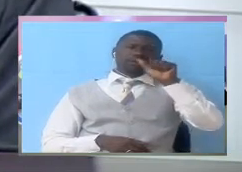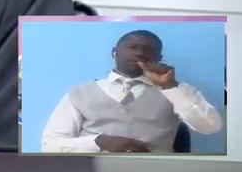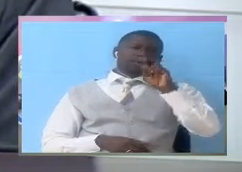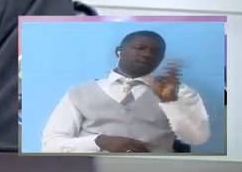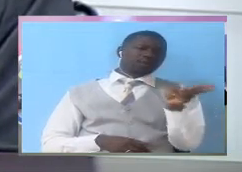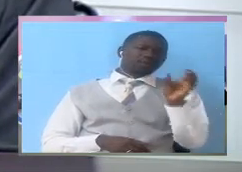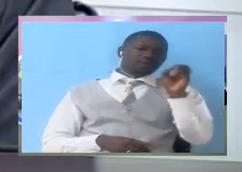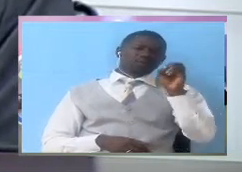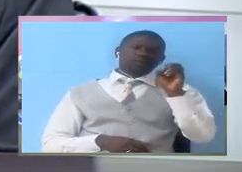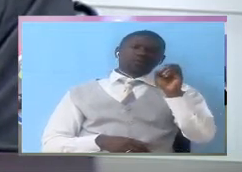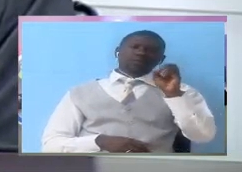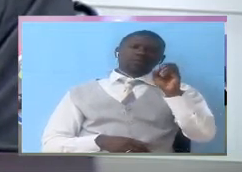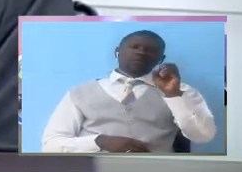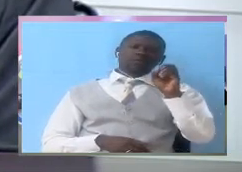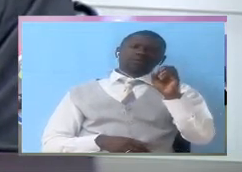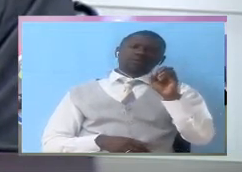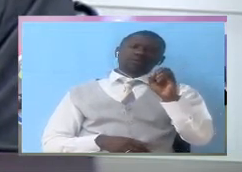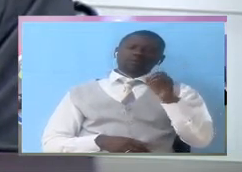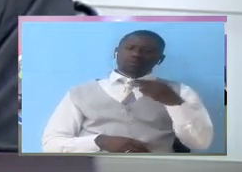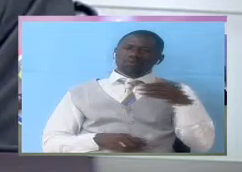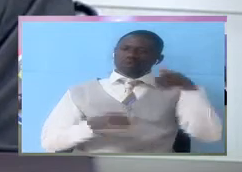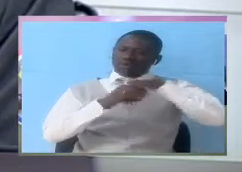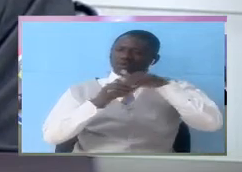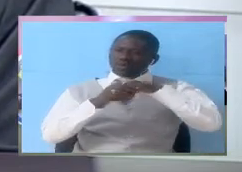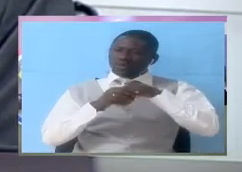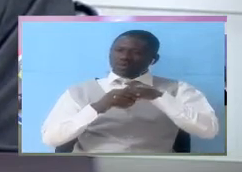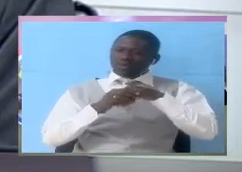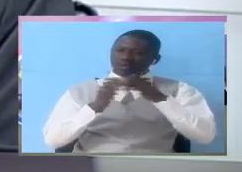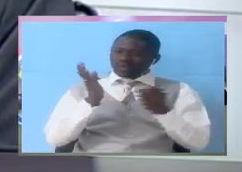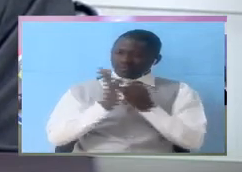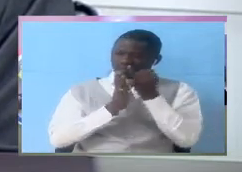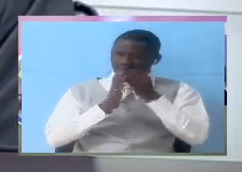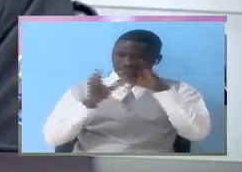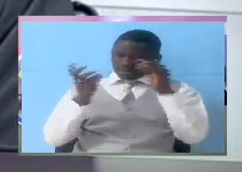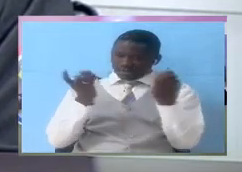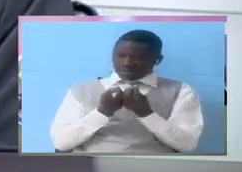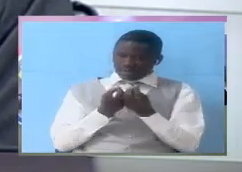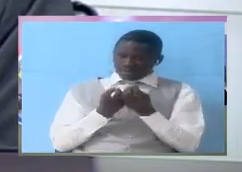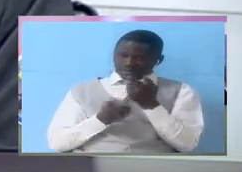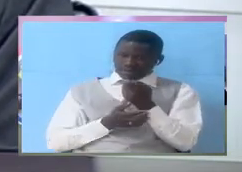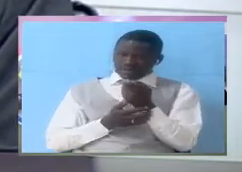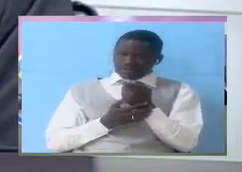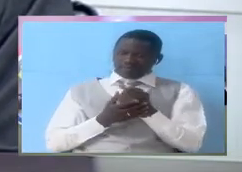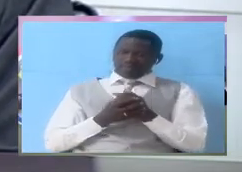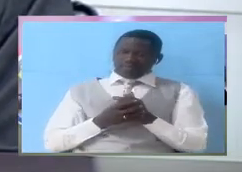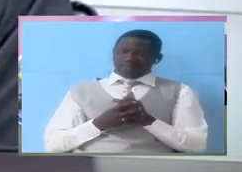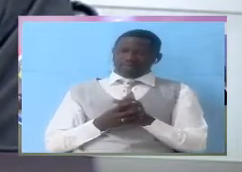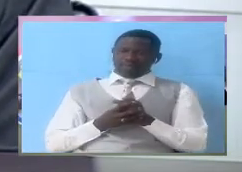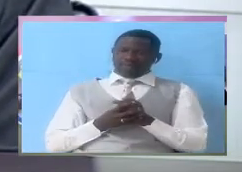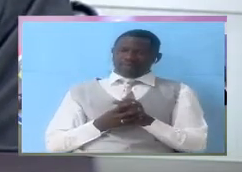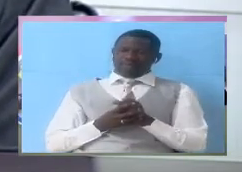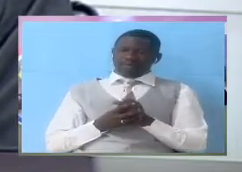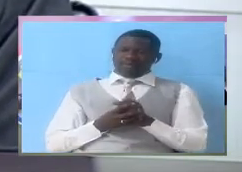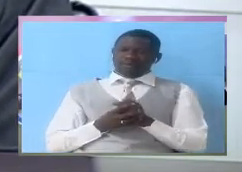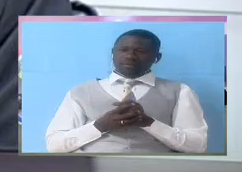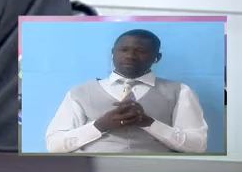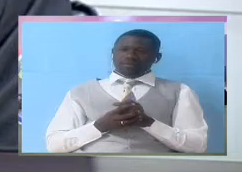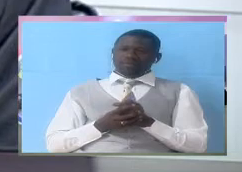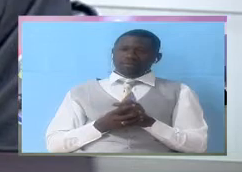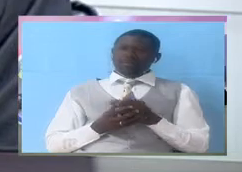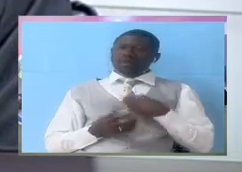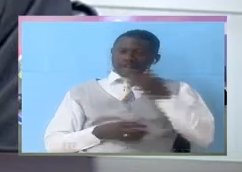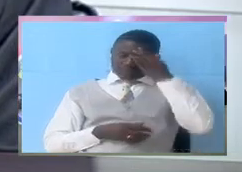bi Baba Saho. I'll admit I was not aware of their coming back. Dana nangu ne yeguma won ñoon bi ñuy